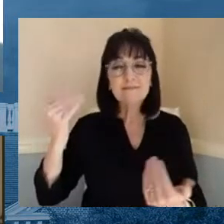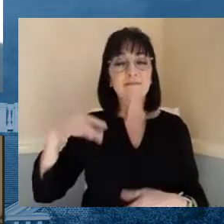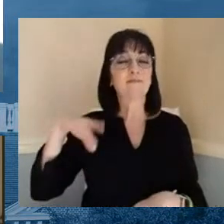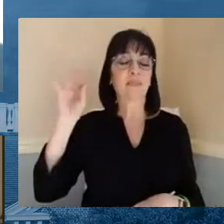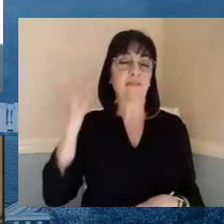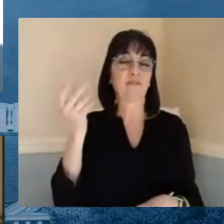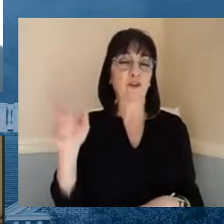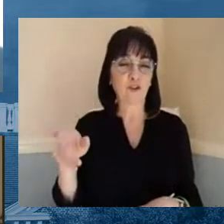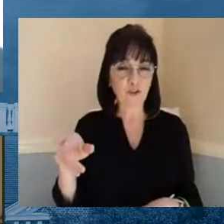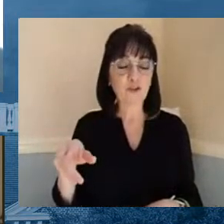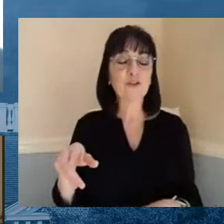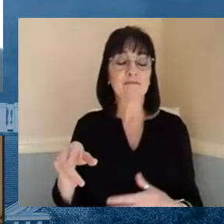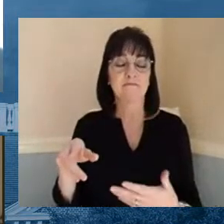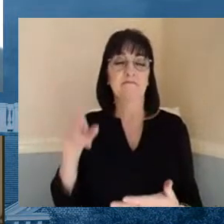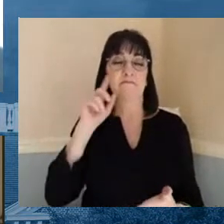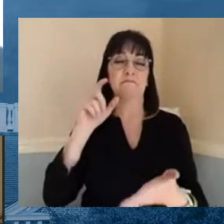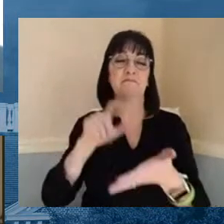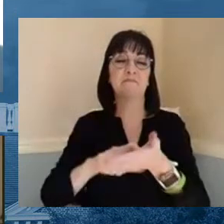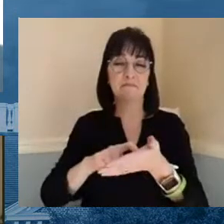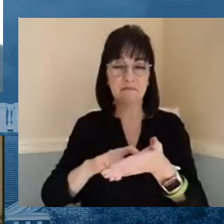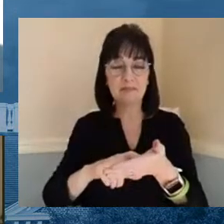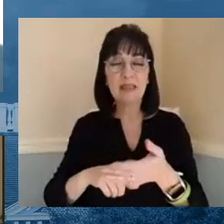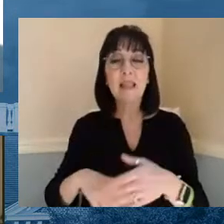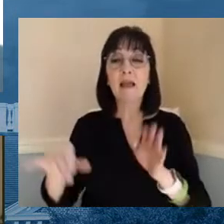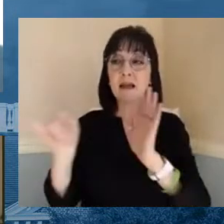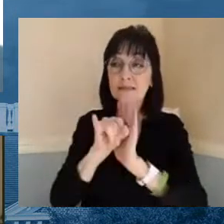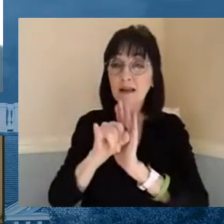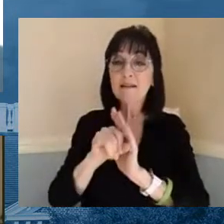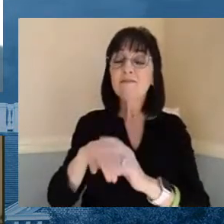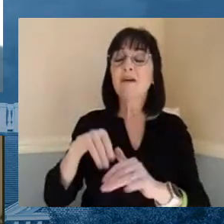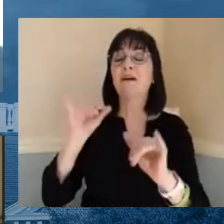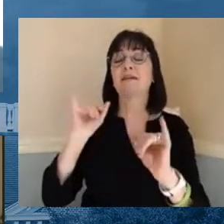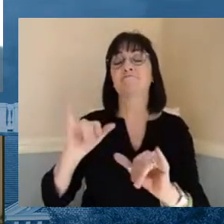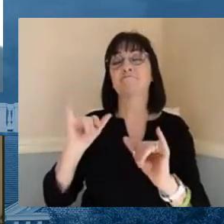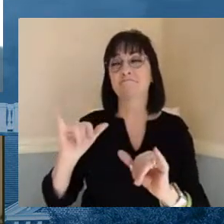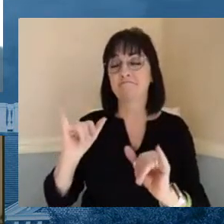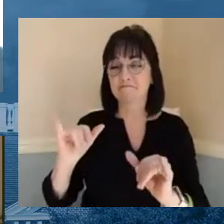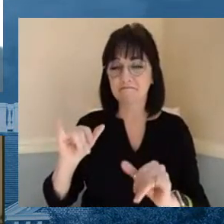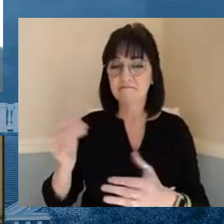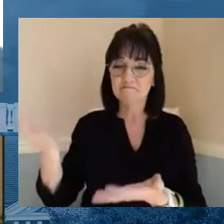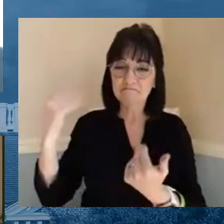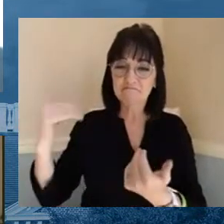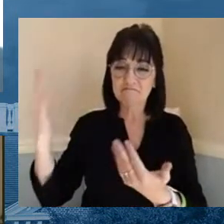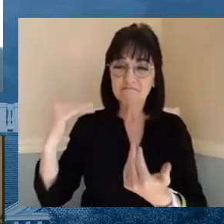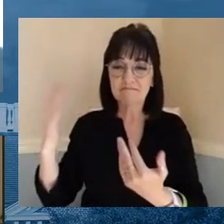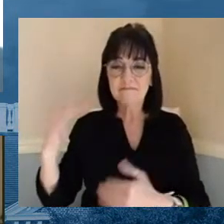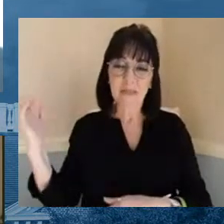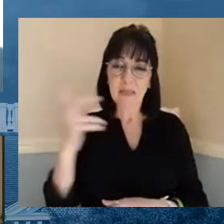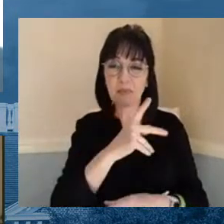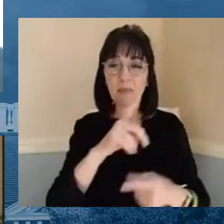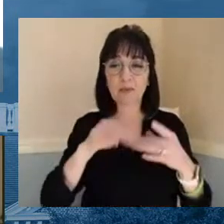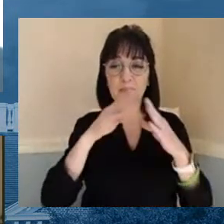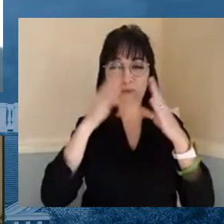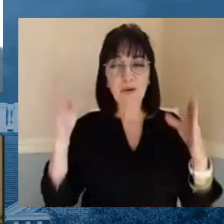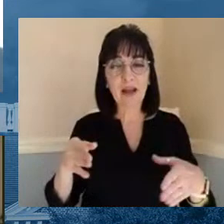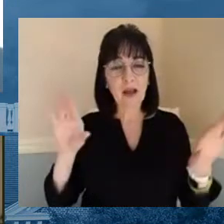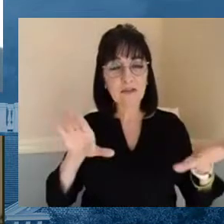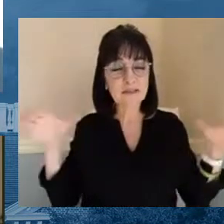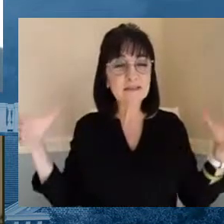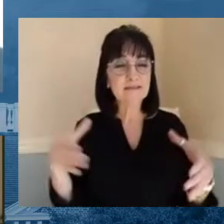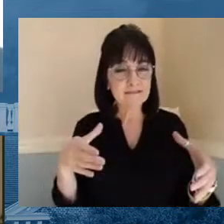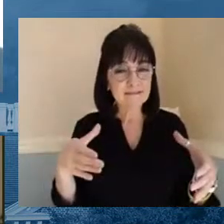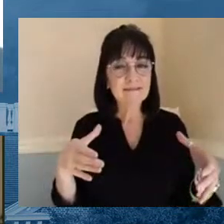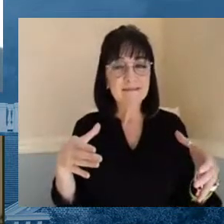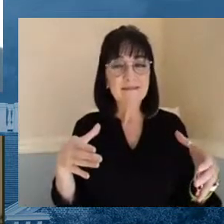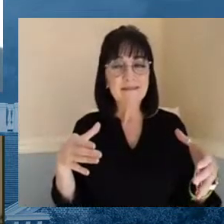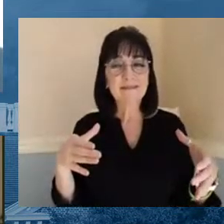the two of them there and identified Lorraine and brought her back to the porch, and we all kind of gathered, and there